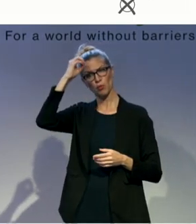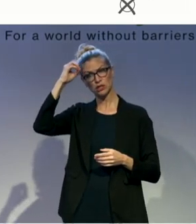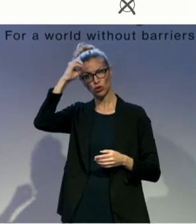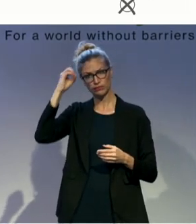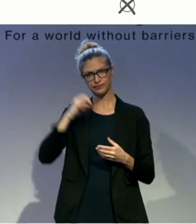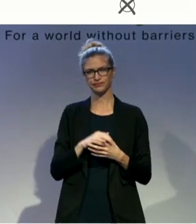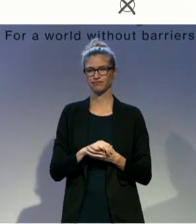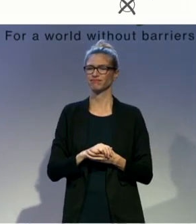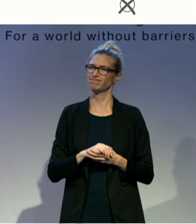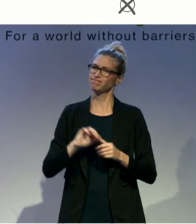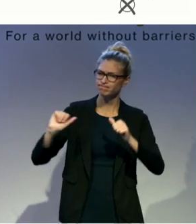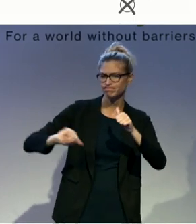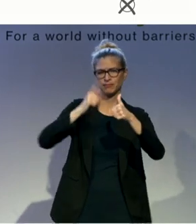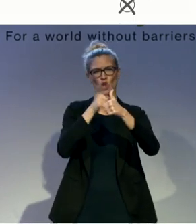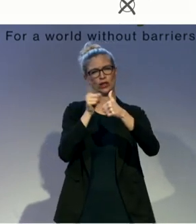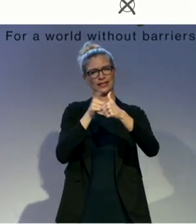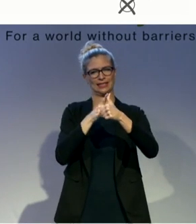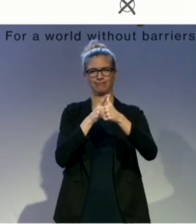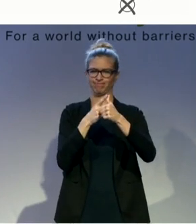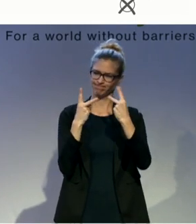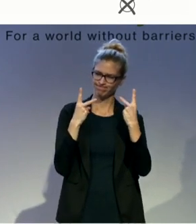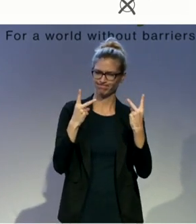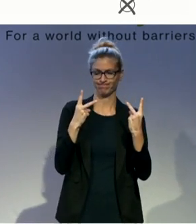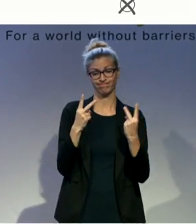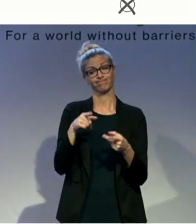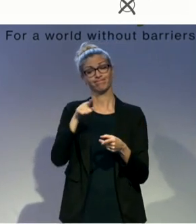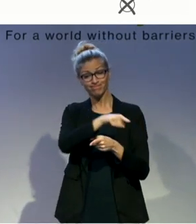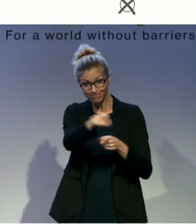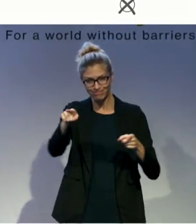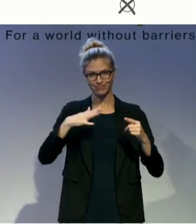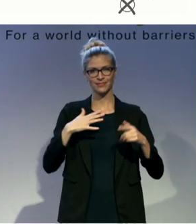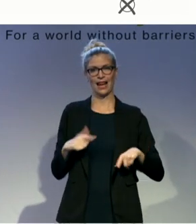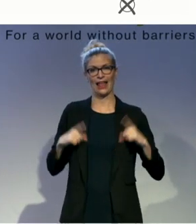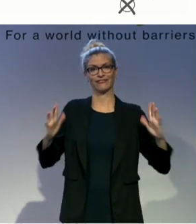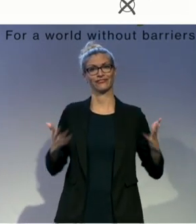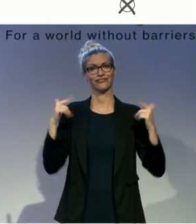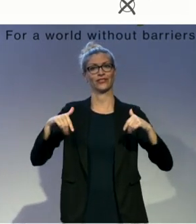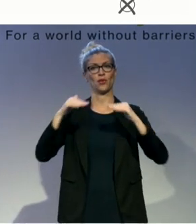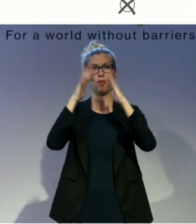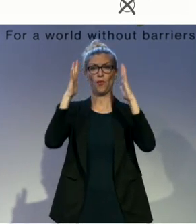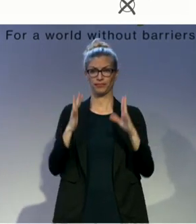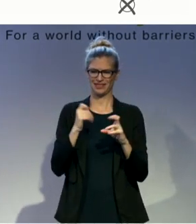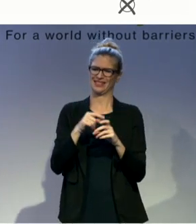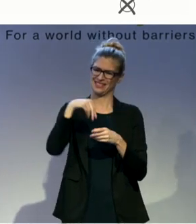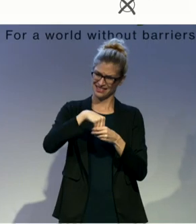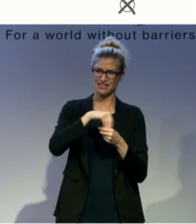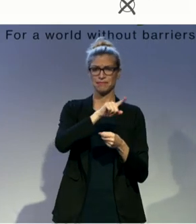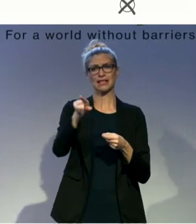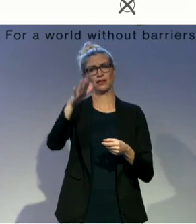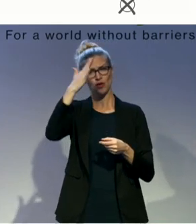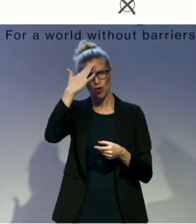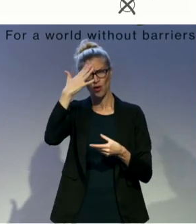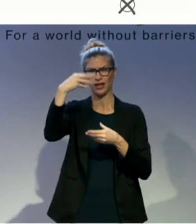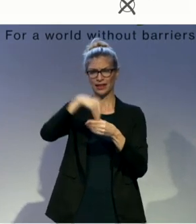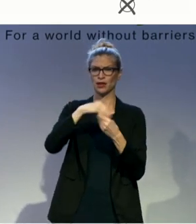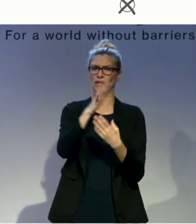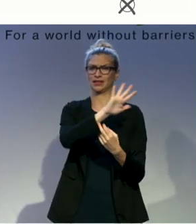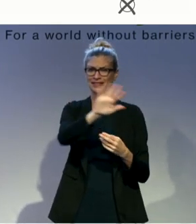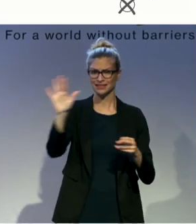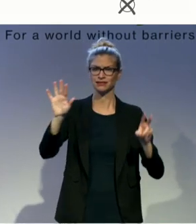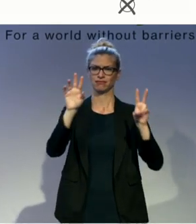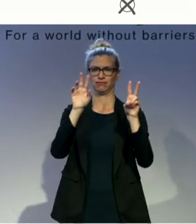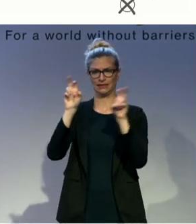inclusive voter information. Every day, every topic, for every person, and not only